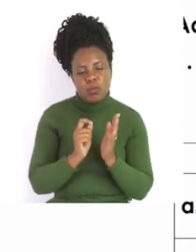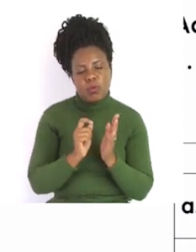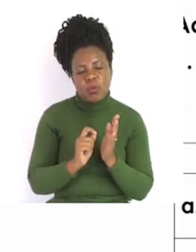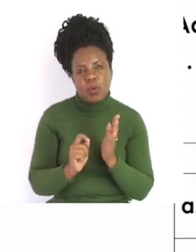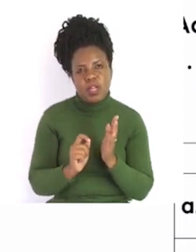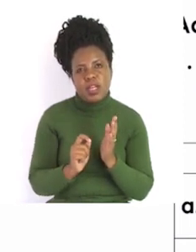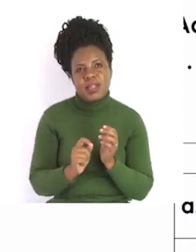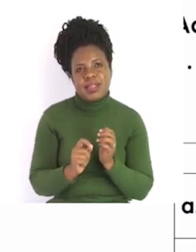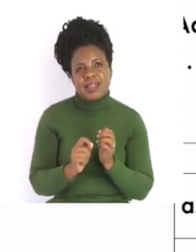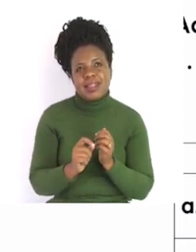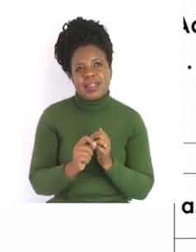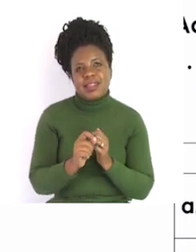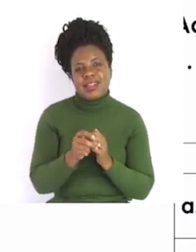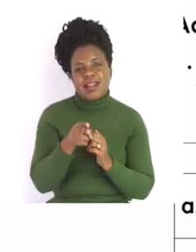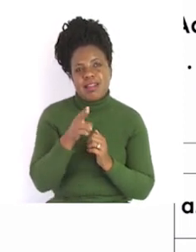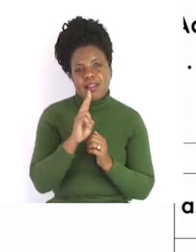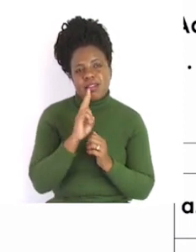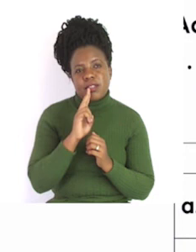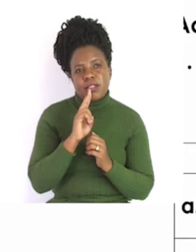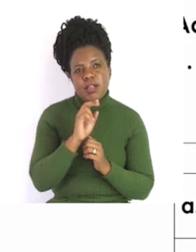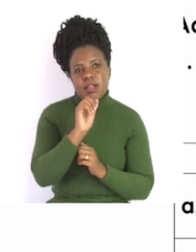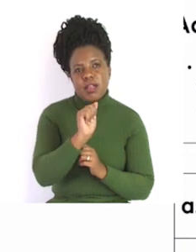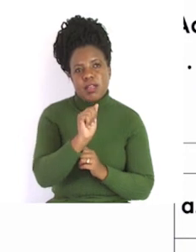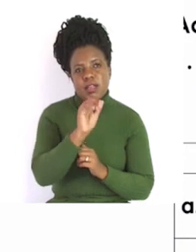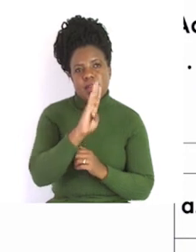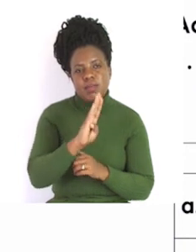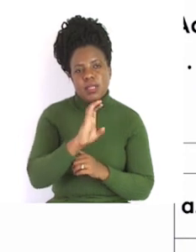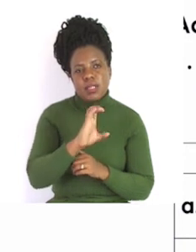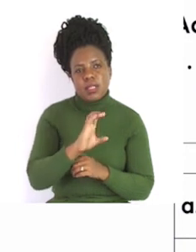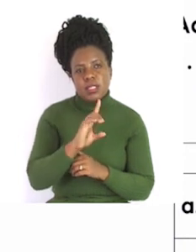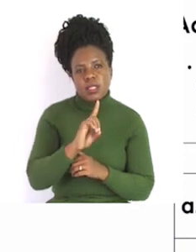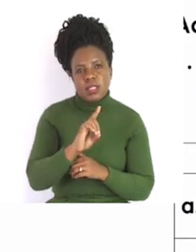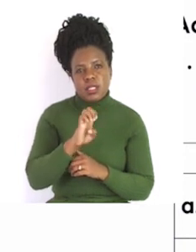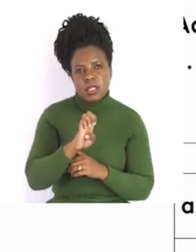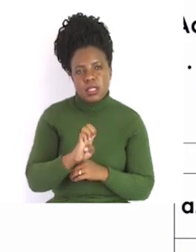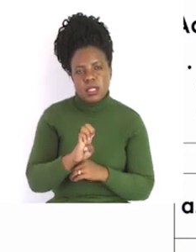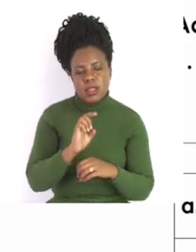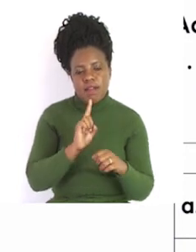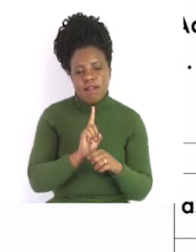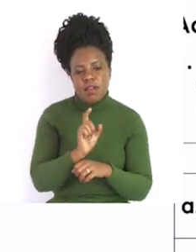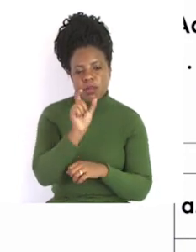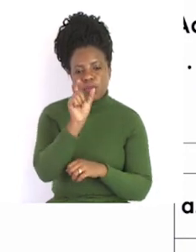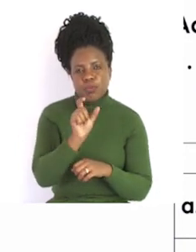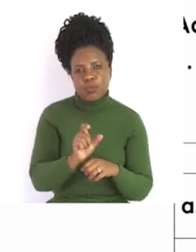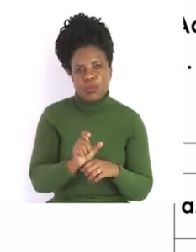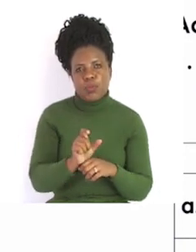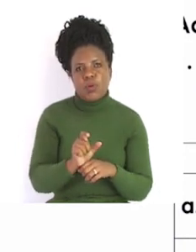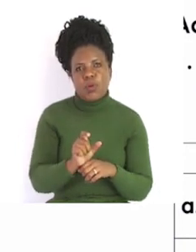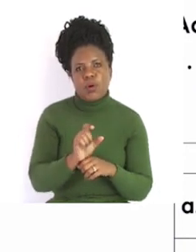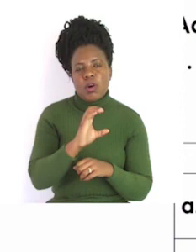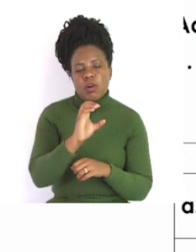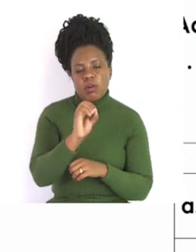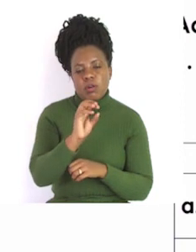learners. Rewrite their answer by writing the remainders as a common fraction and as a decimal fraction.